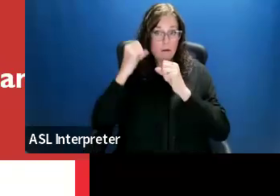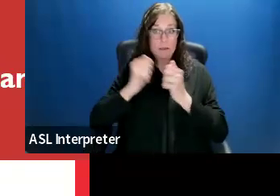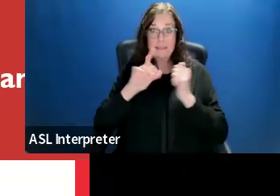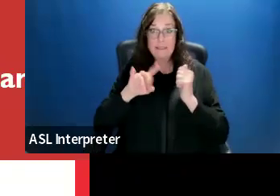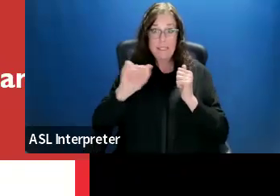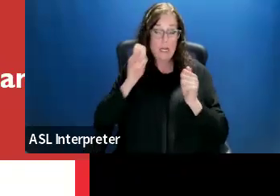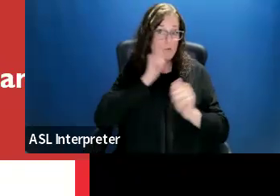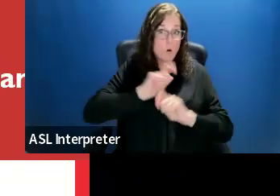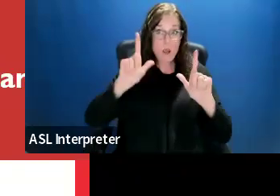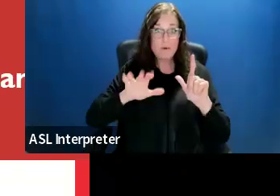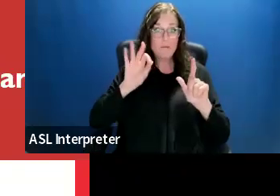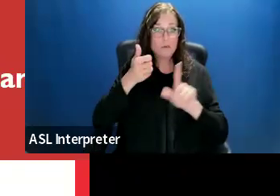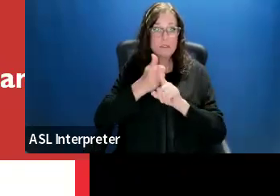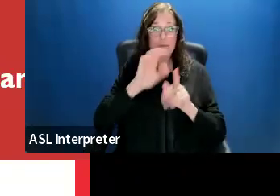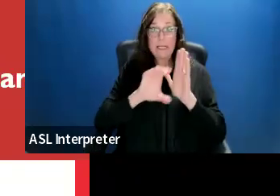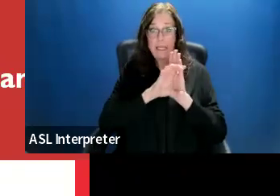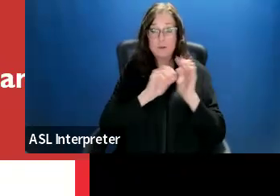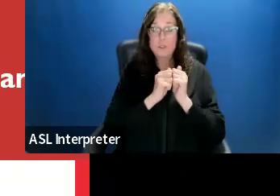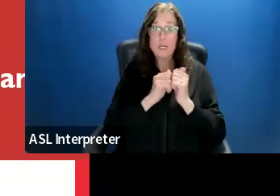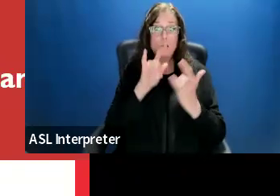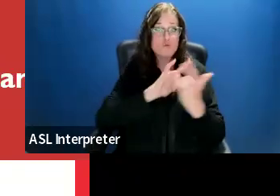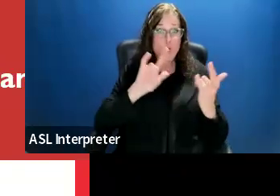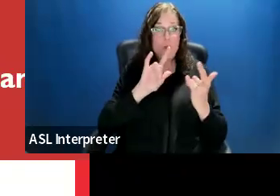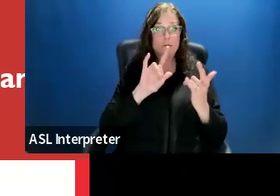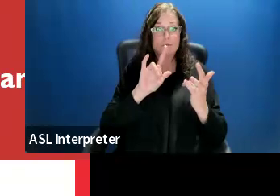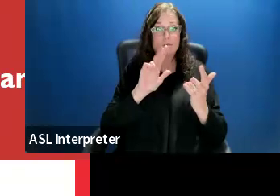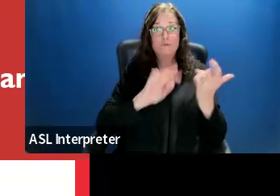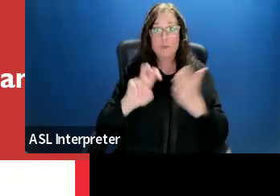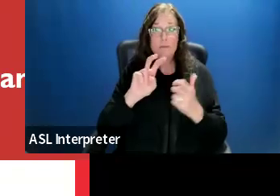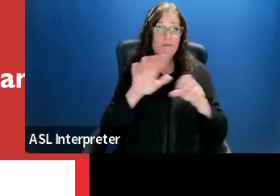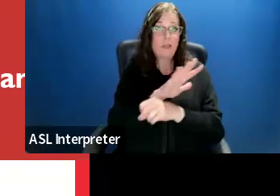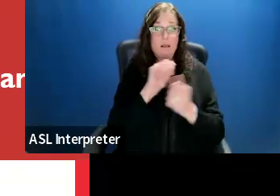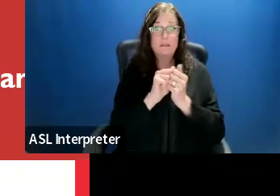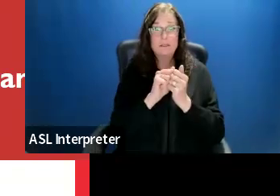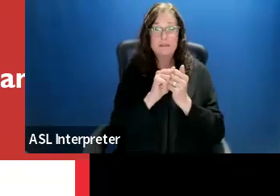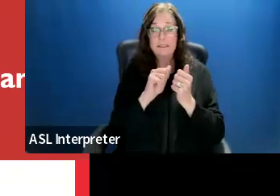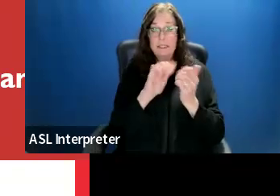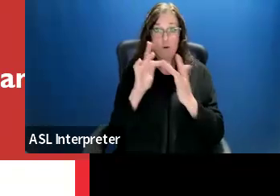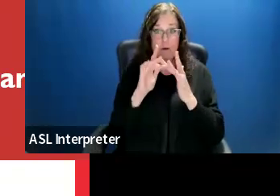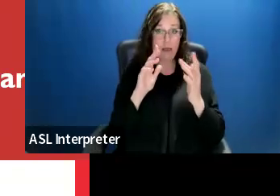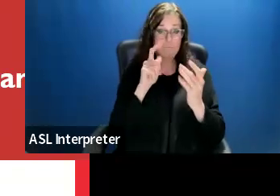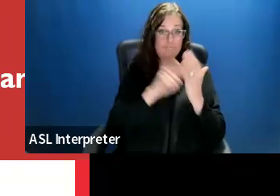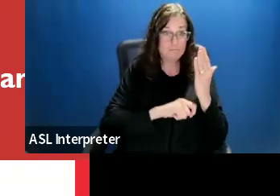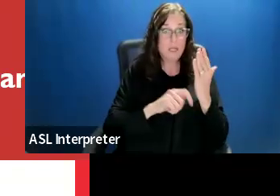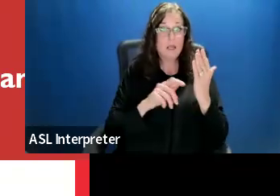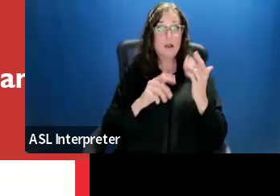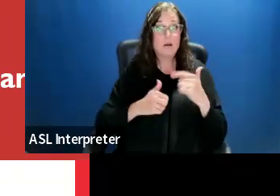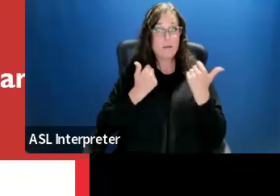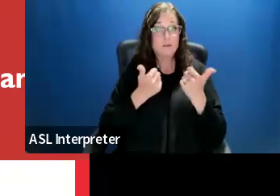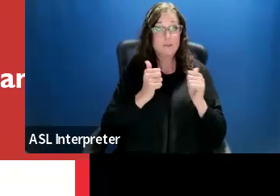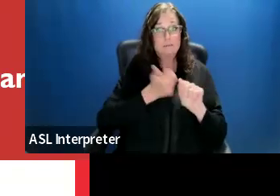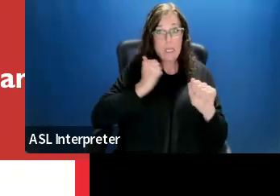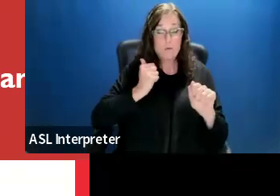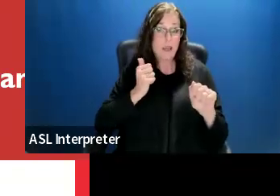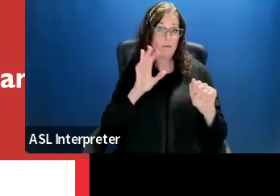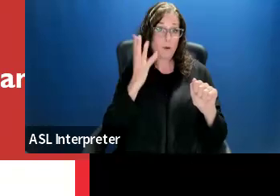up and discovered herself as a character in a romance trap-filled internet novel. Despite her efforts to stay away from the pretty